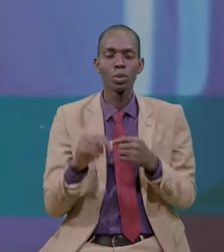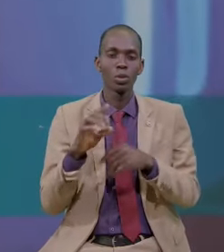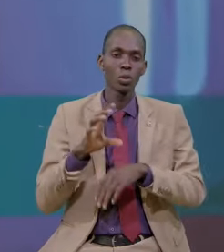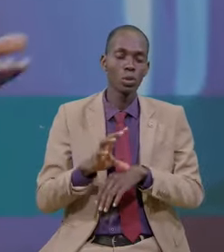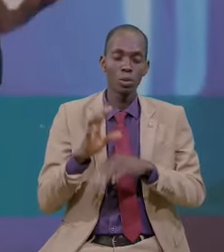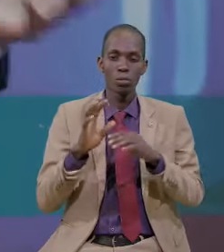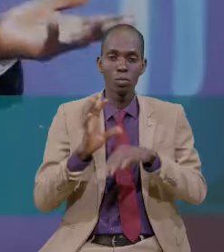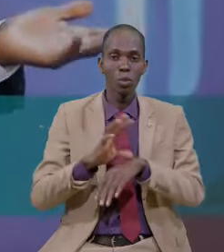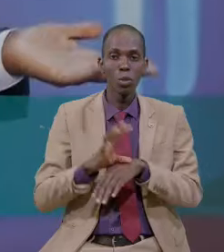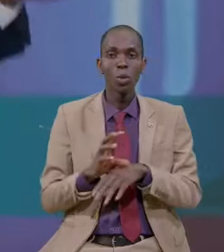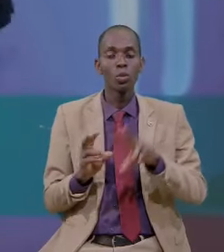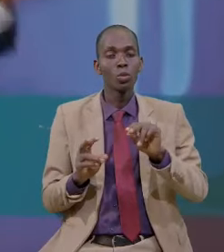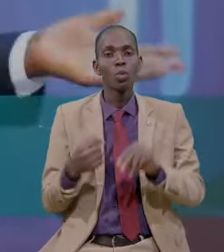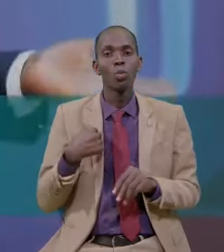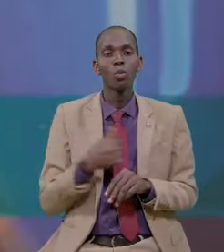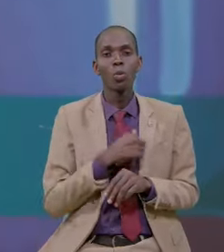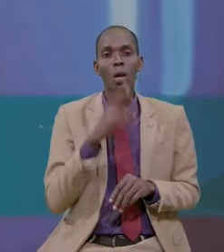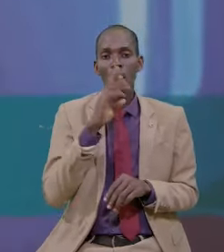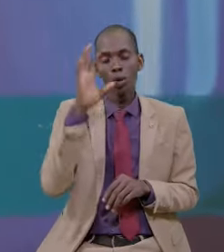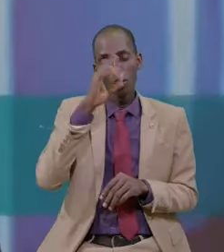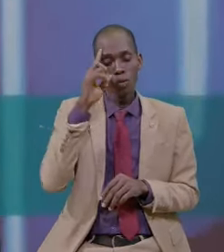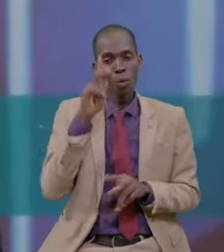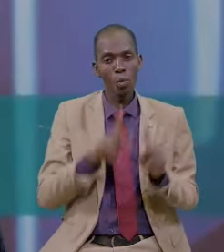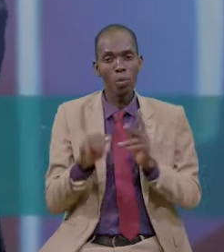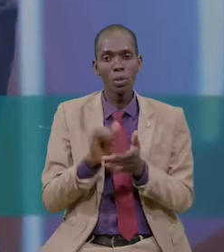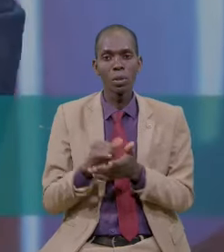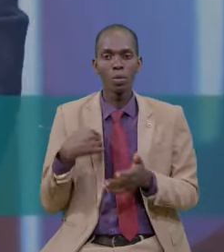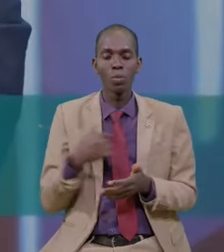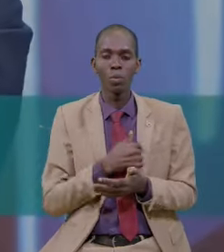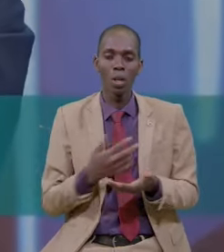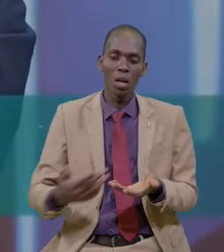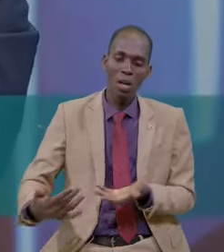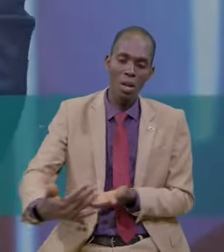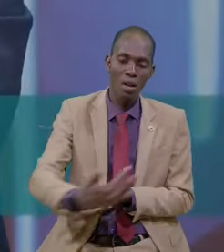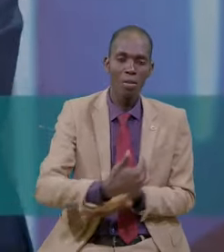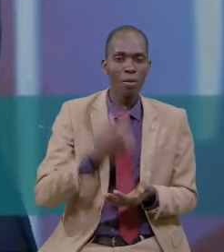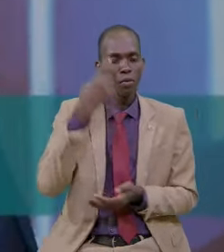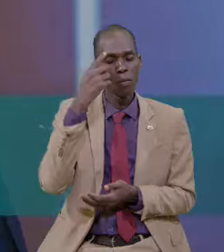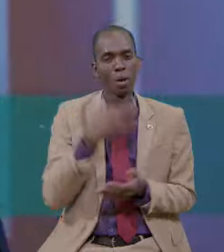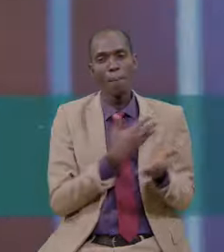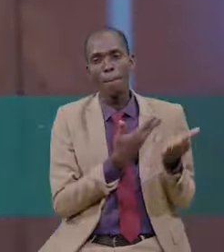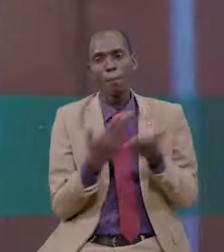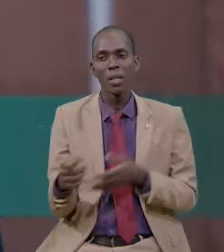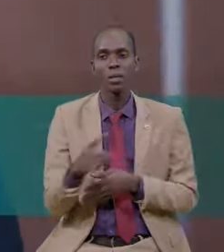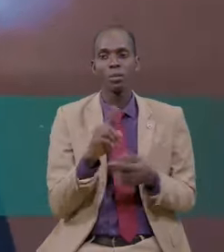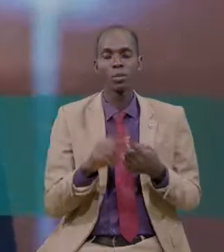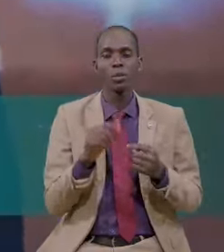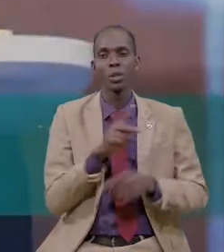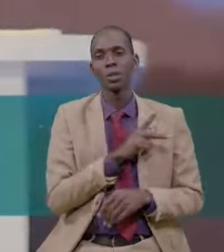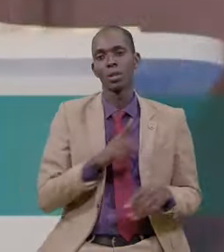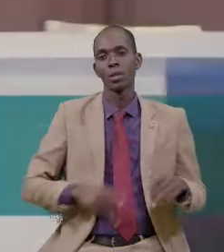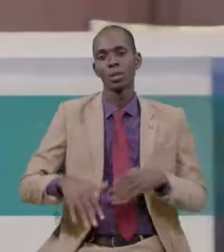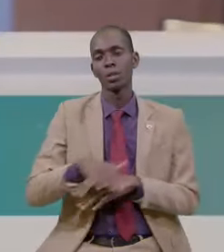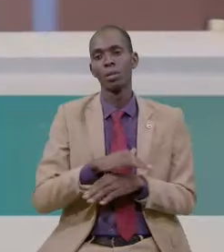we'll harvest from the world, and we'll bring them into the kingdom. I hear people that, you know,